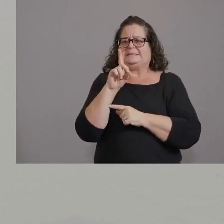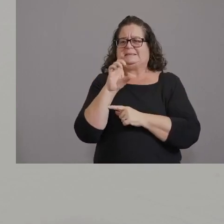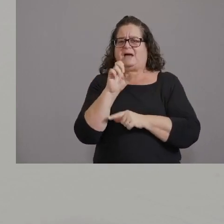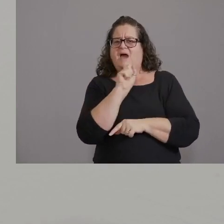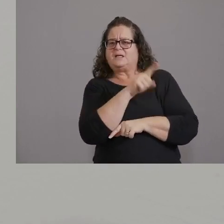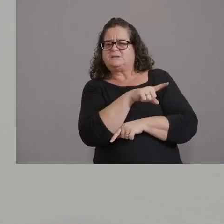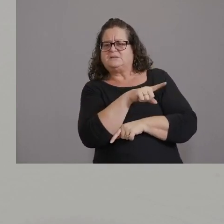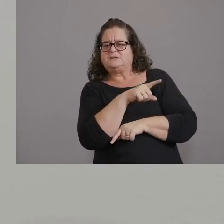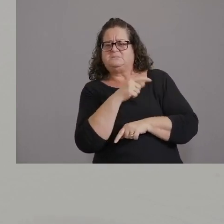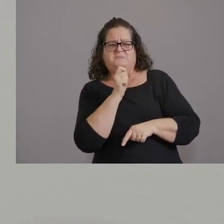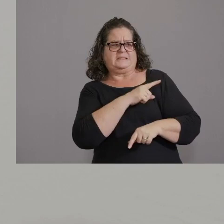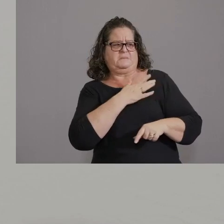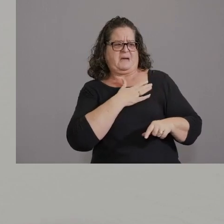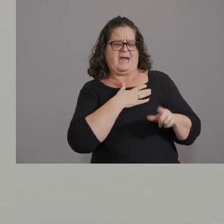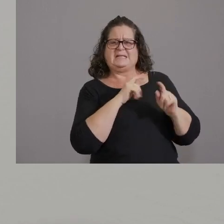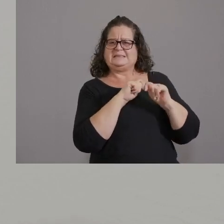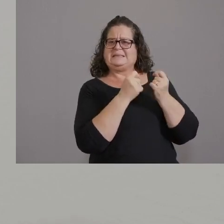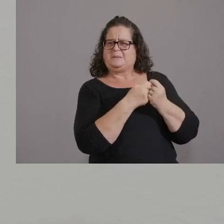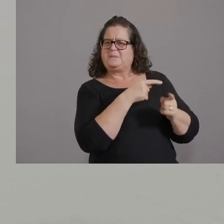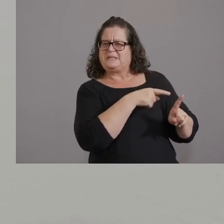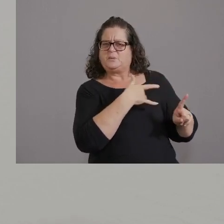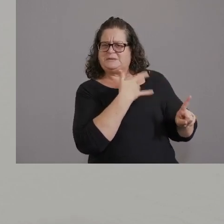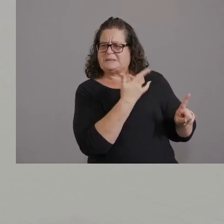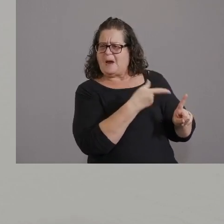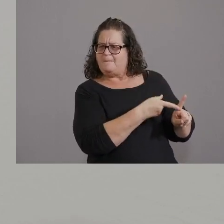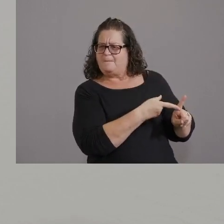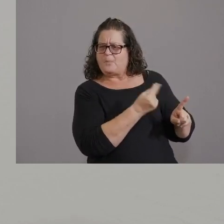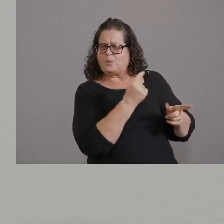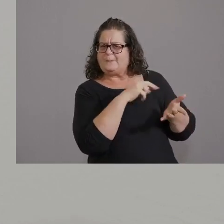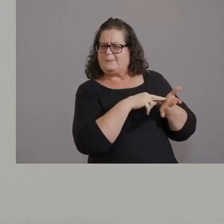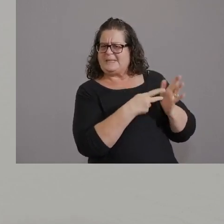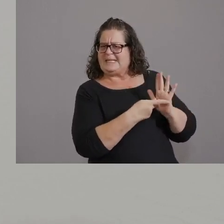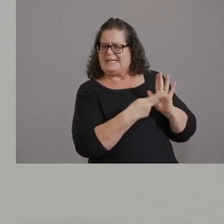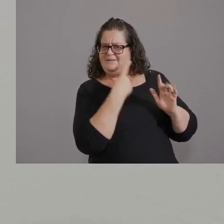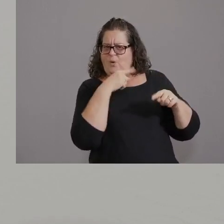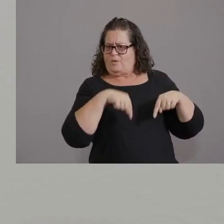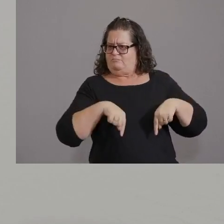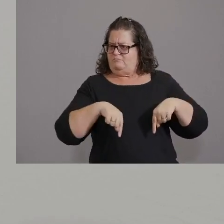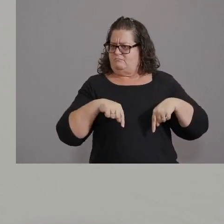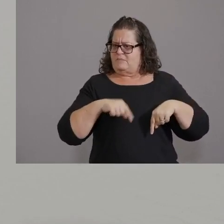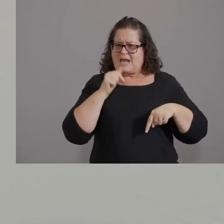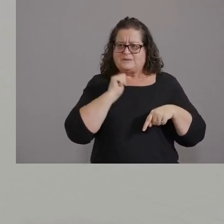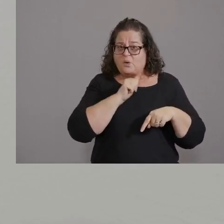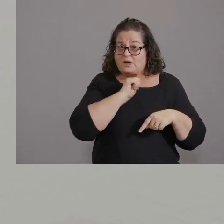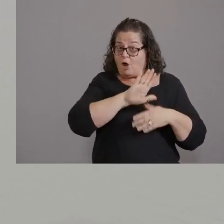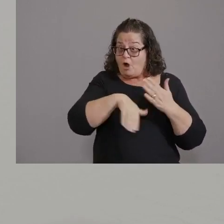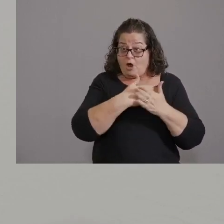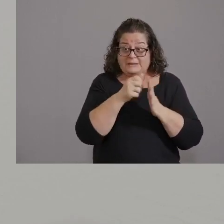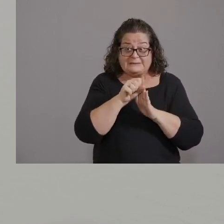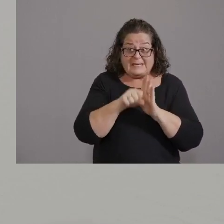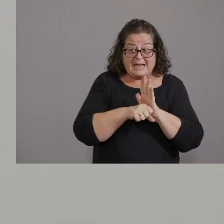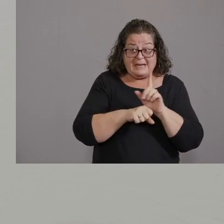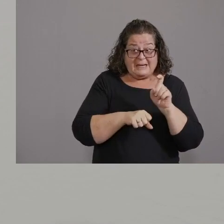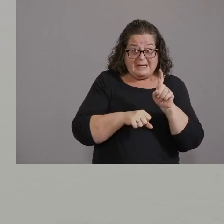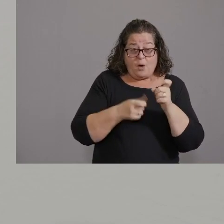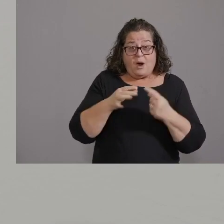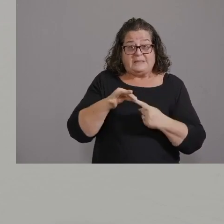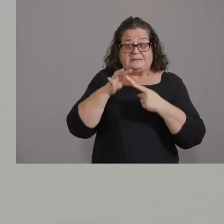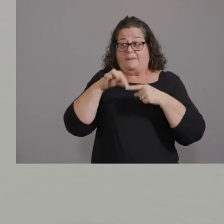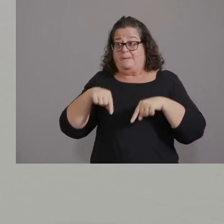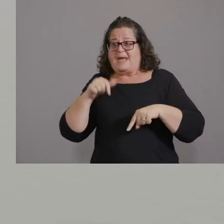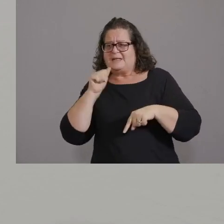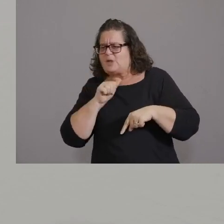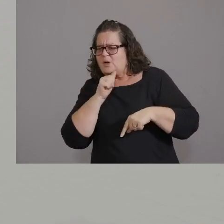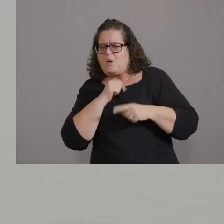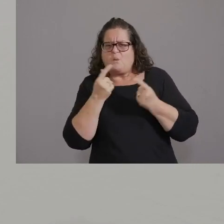find out what that means for not only all states, but especially Arizona. For